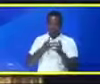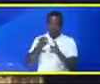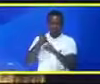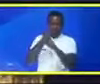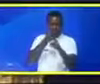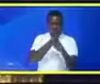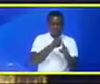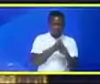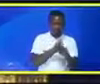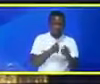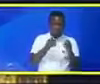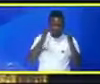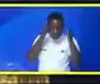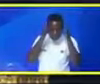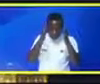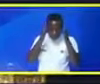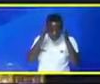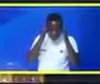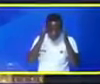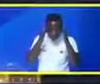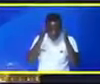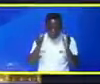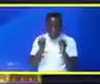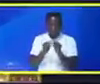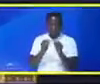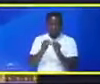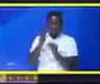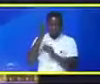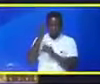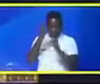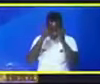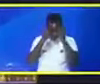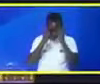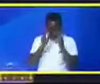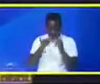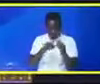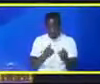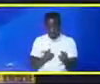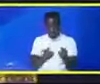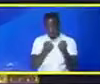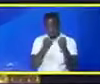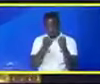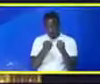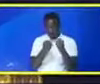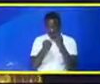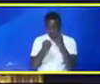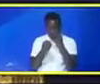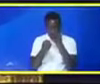your rapt, undivided attention, because the strength of